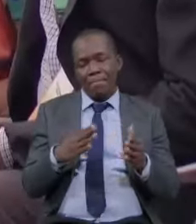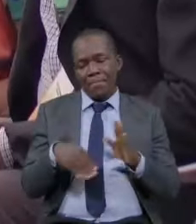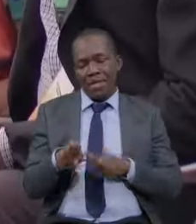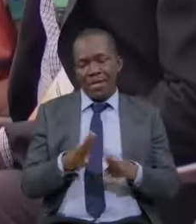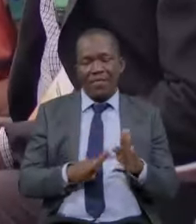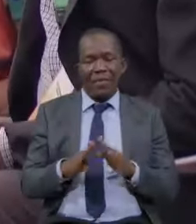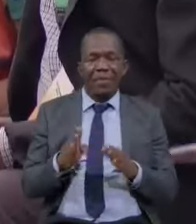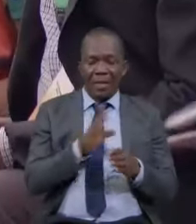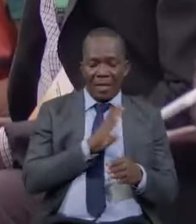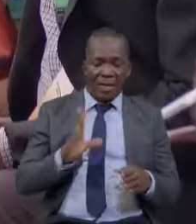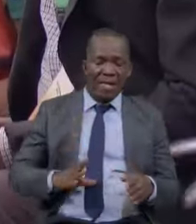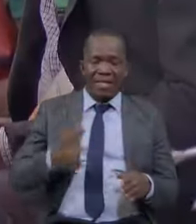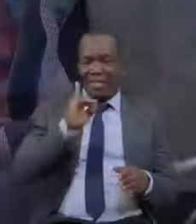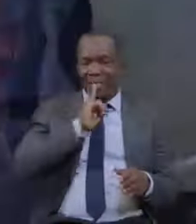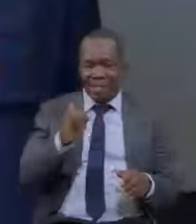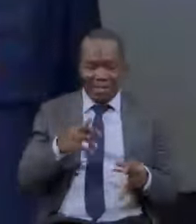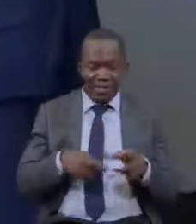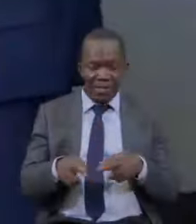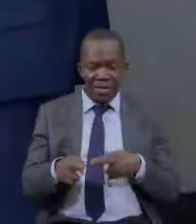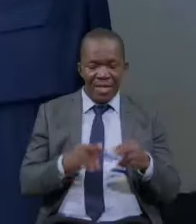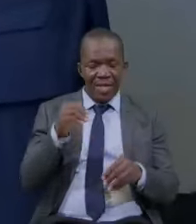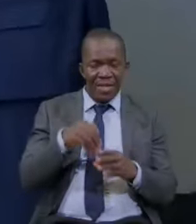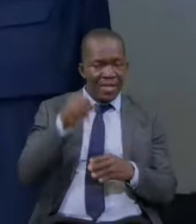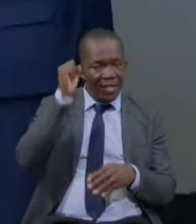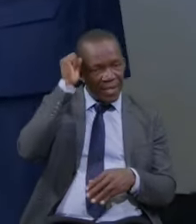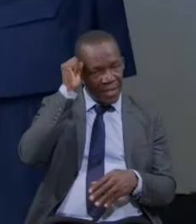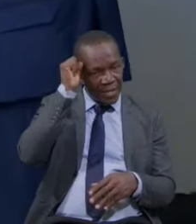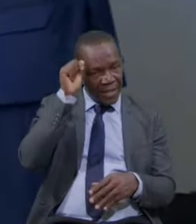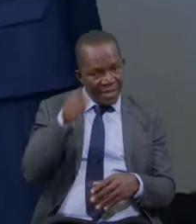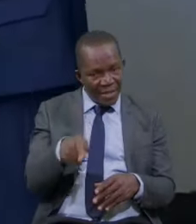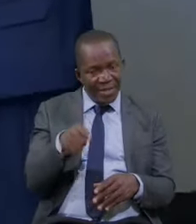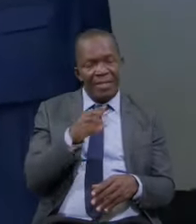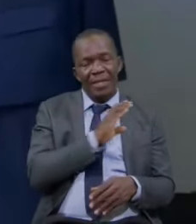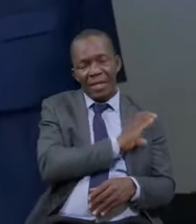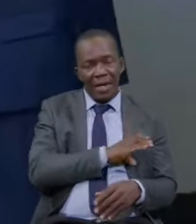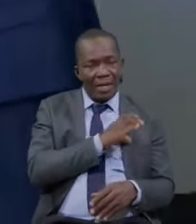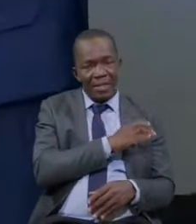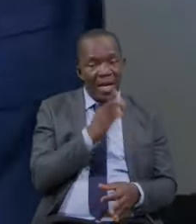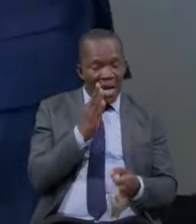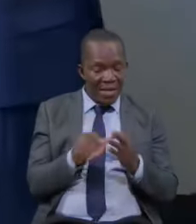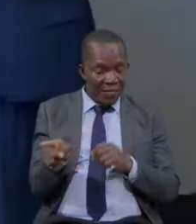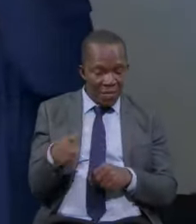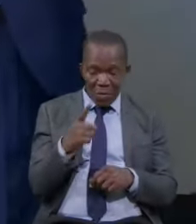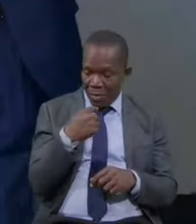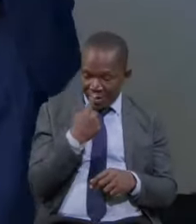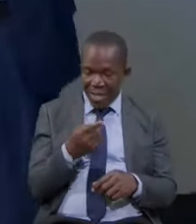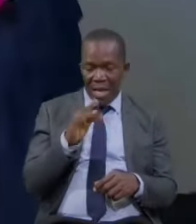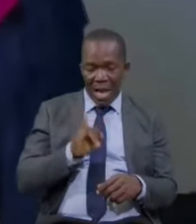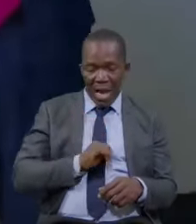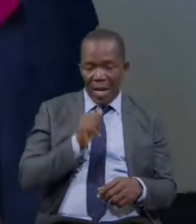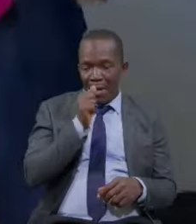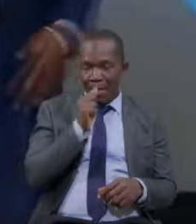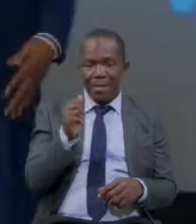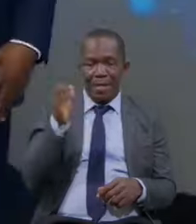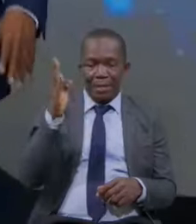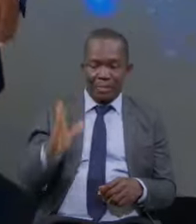to say, I'm a preacher, I'm a pastor, I'm a father, I'm a mother, I'm a leader, and I want people to